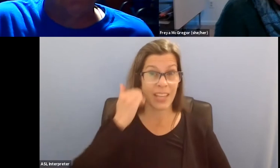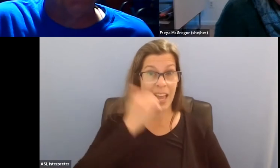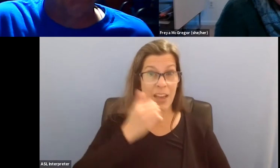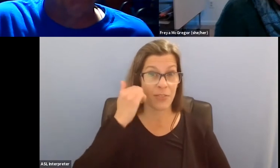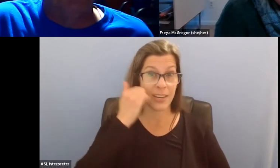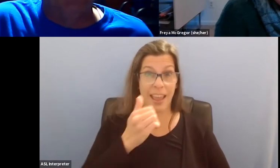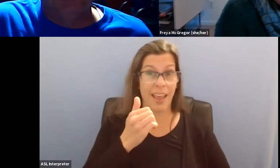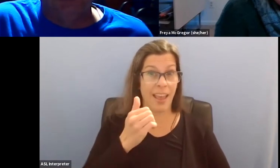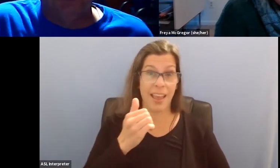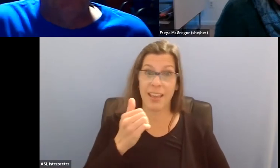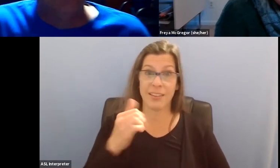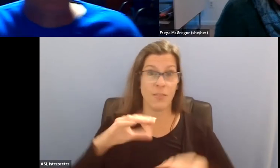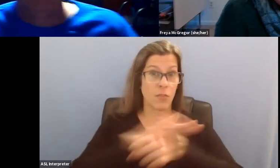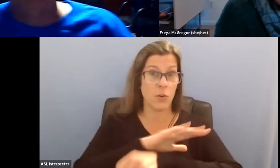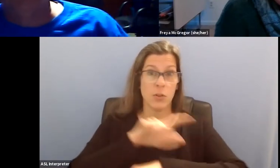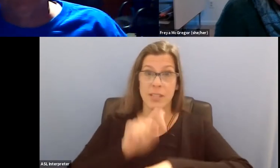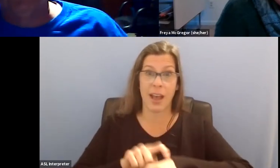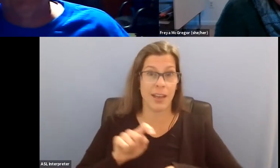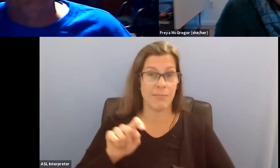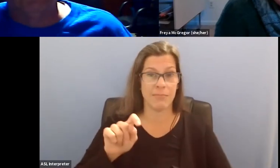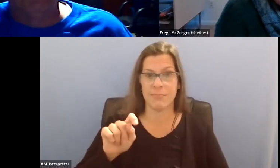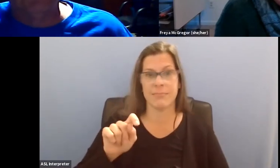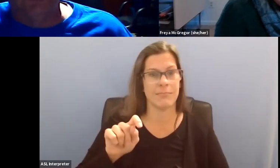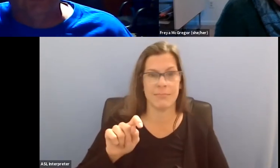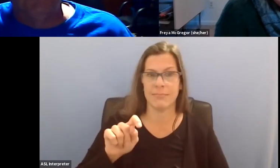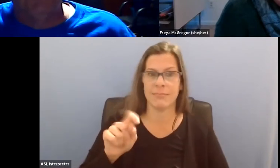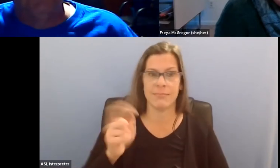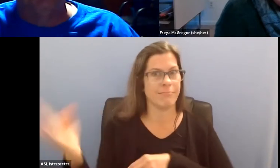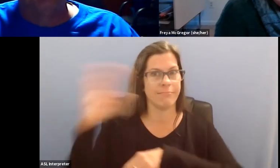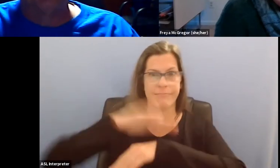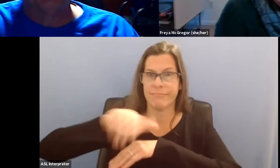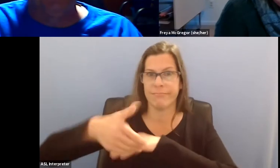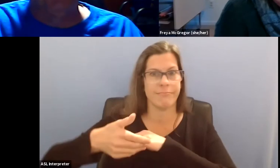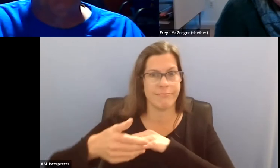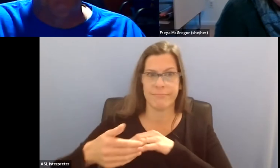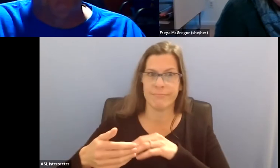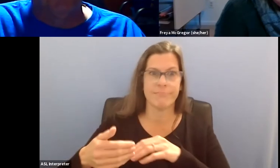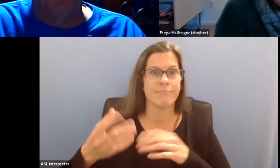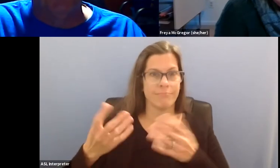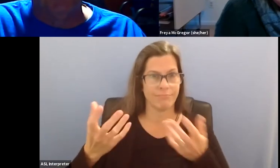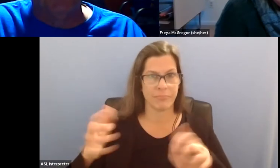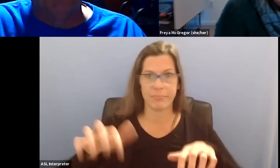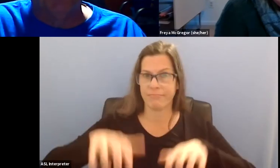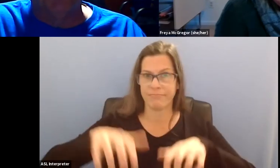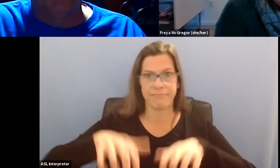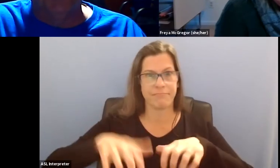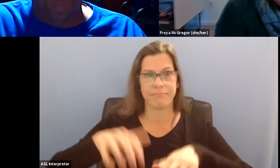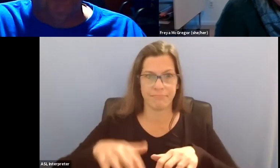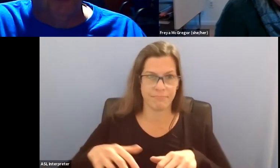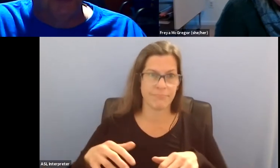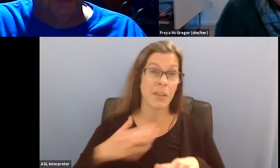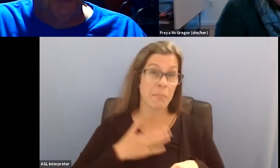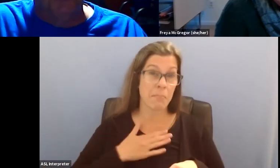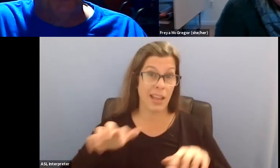365 days a year. I'm on my computer all the time. I use a standard keyboard. I don't have anything special on my